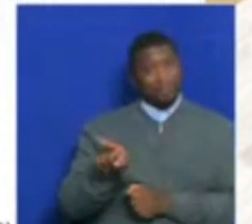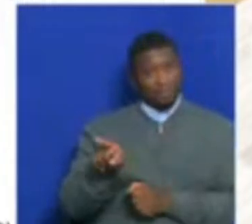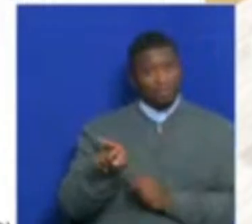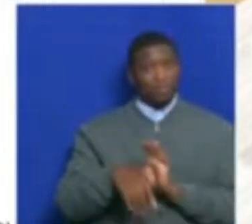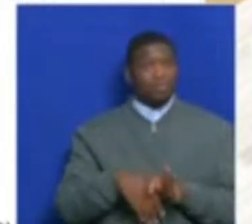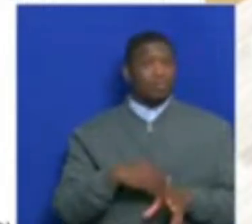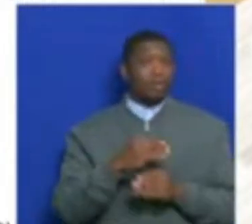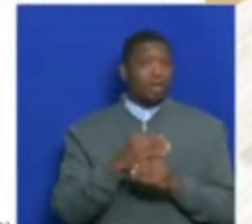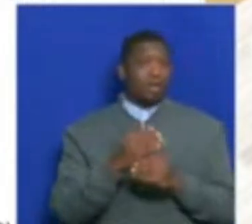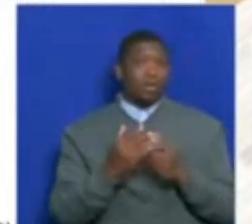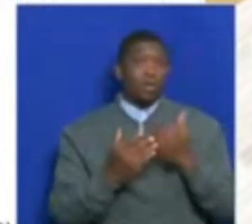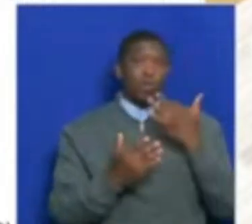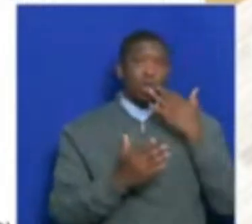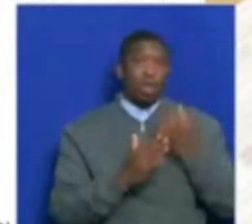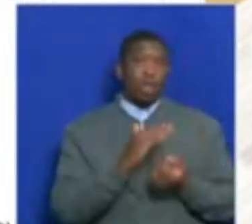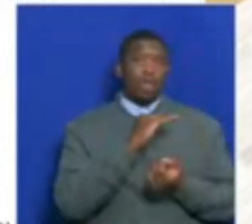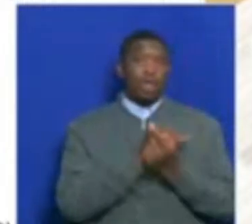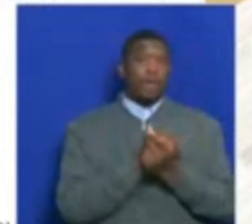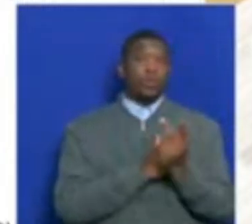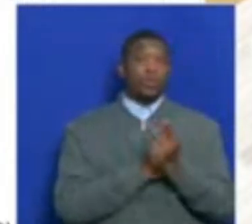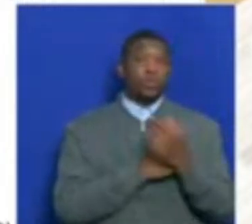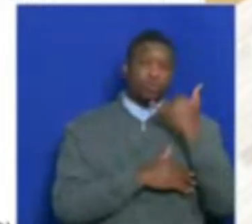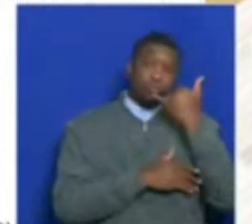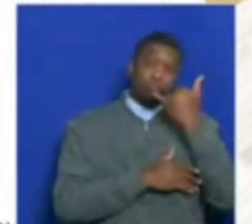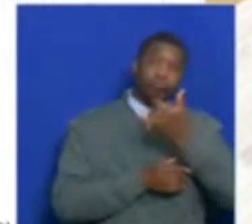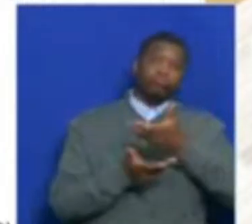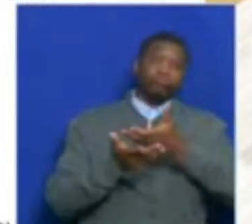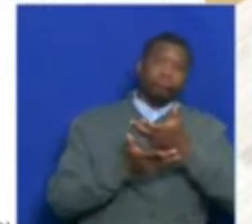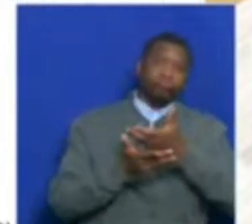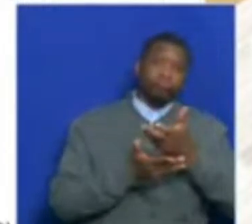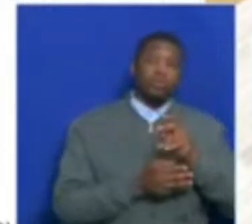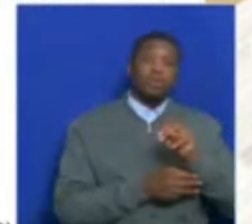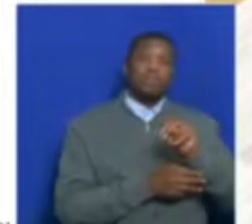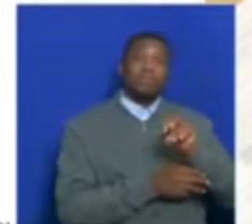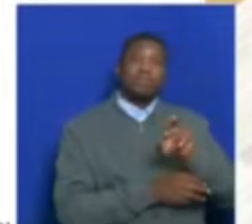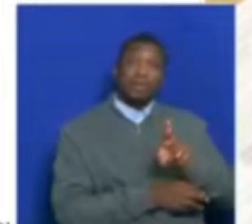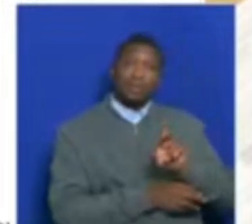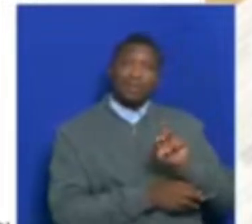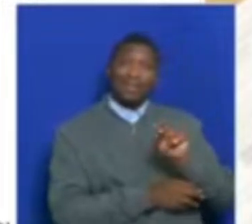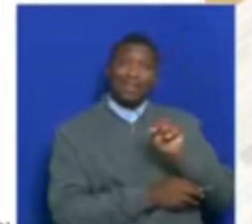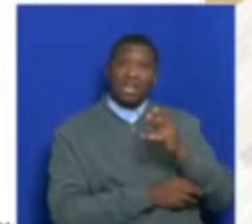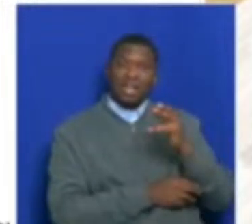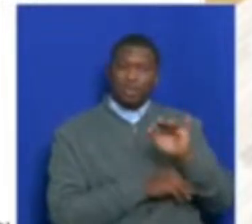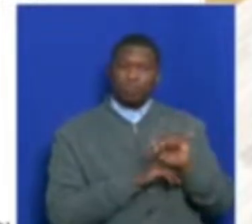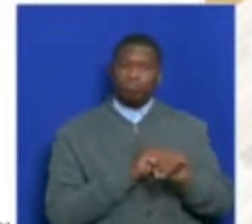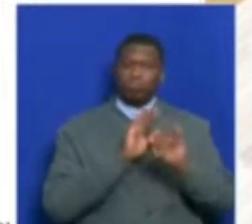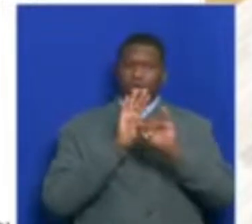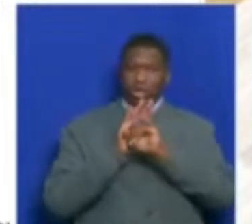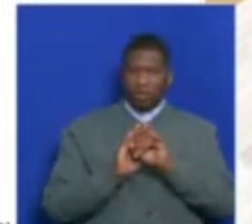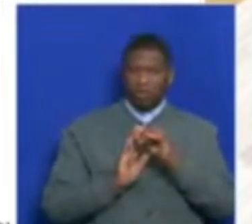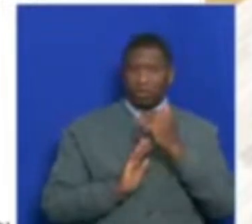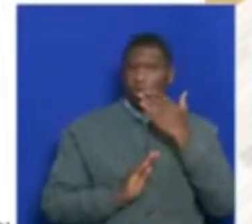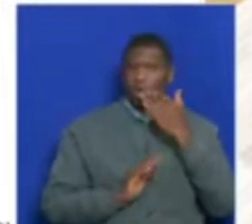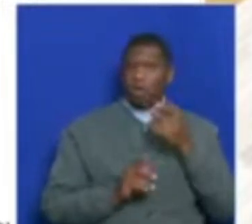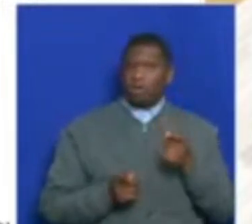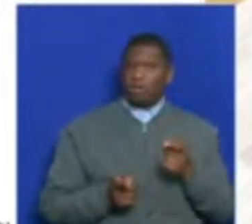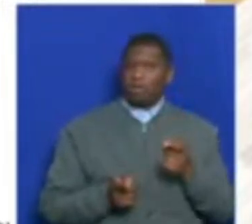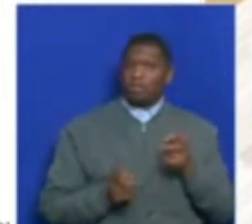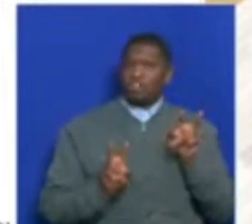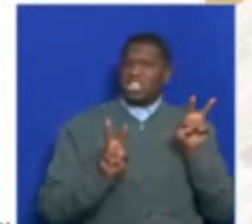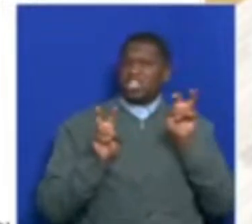Mr. Naika immediately identified Bevan Loftus when he raised the issue of the 2.5 million